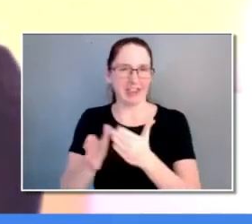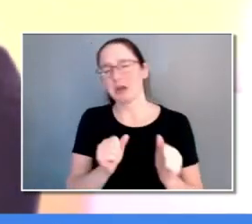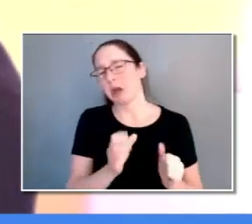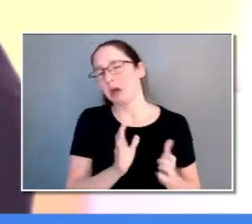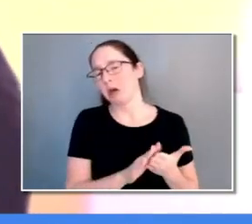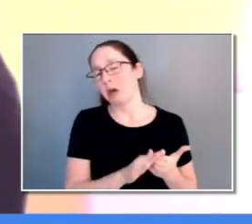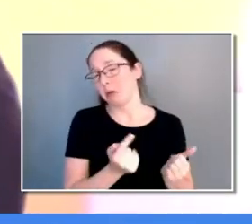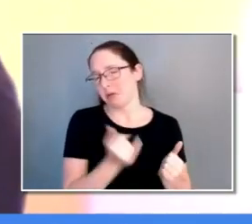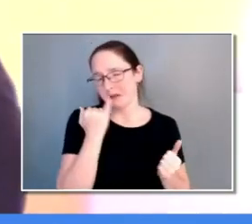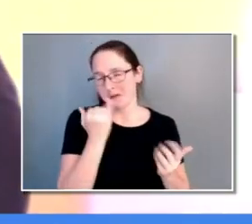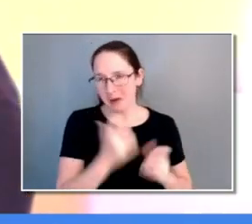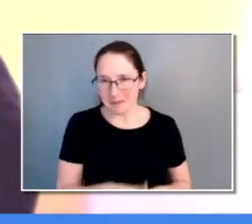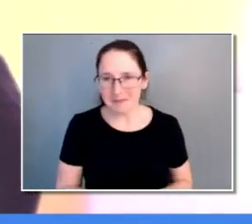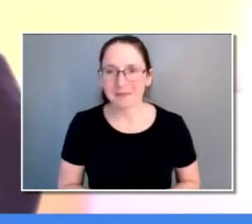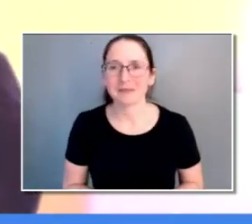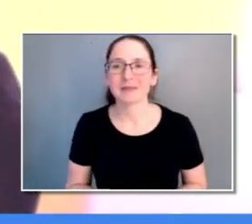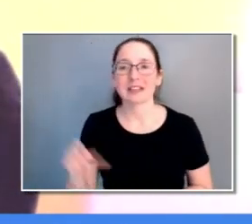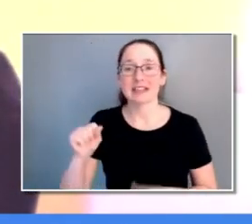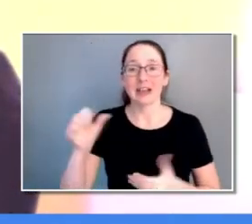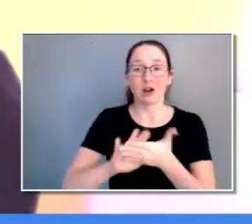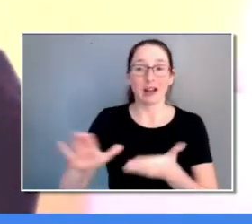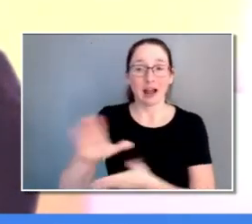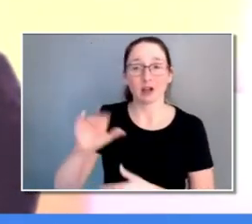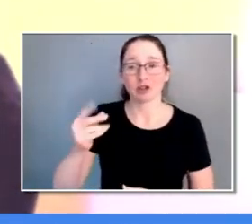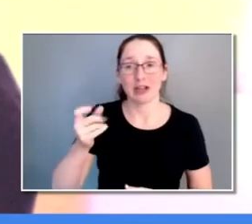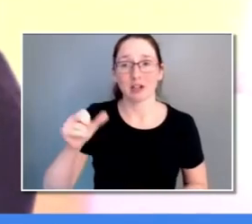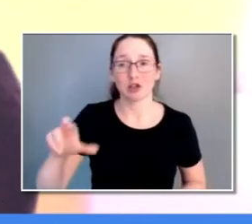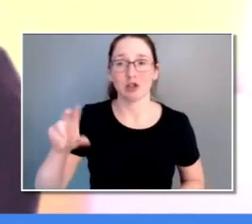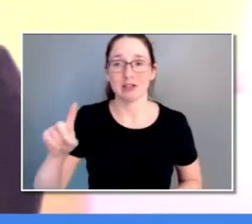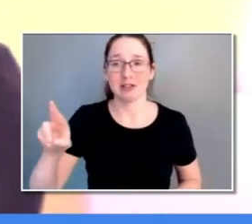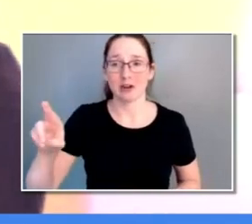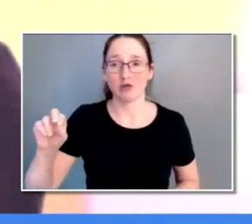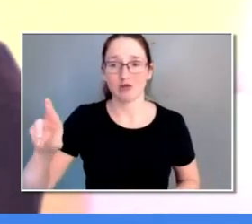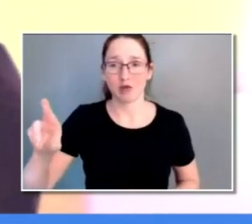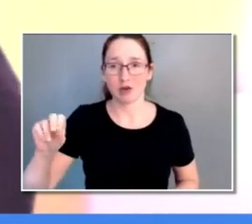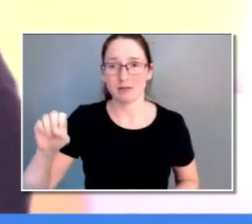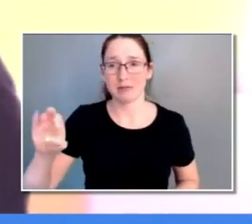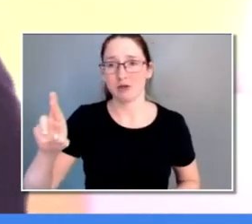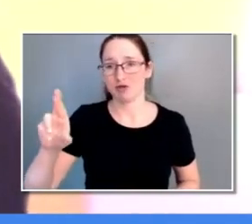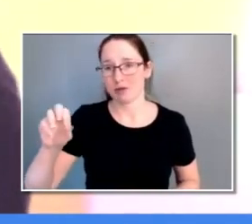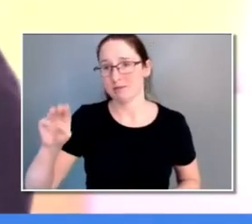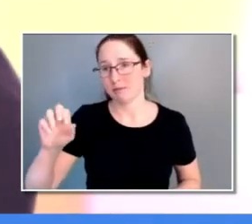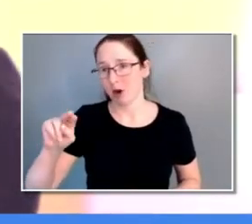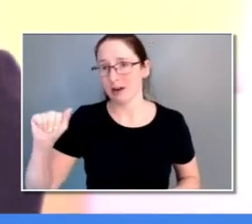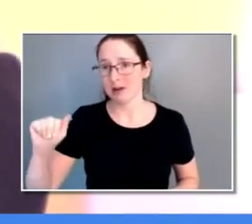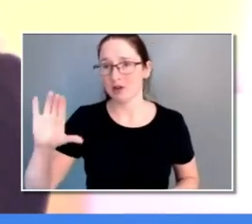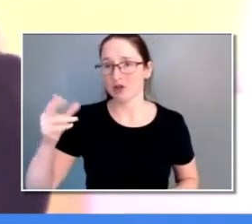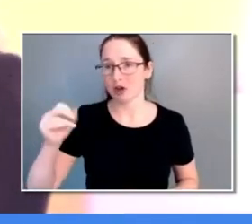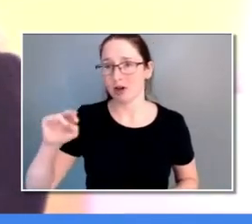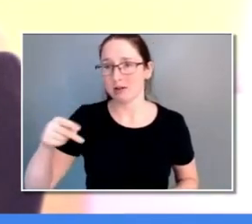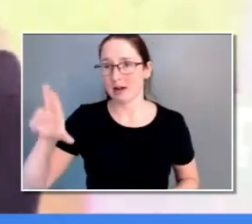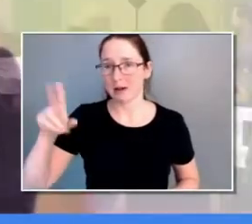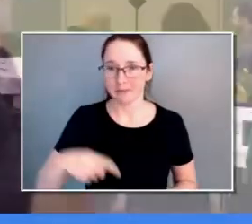want. Seattle College's Chancellor, Dr. Rosie Ramondo Cherensap,